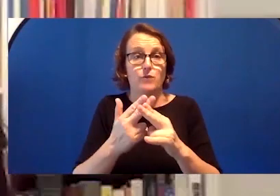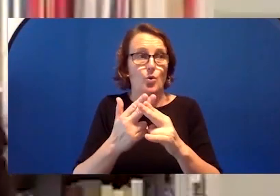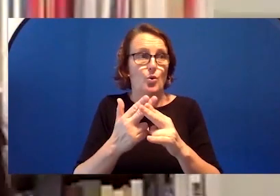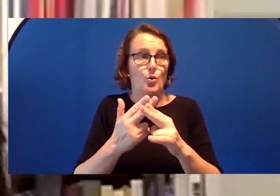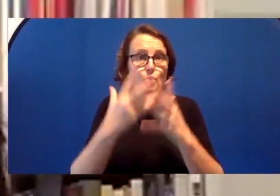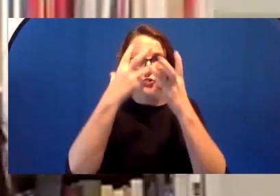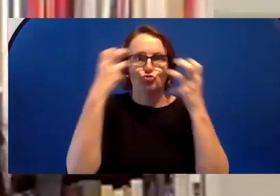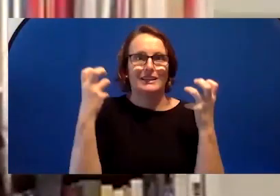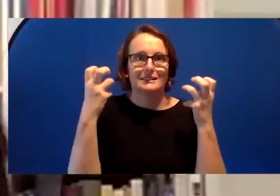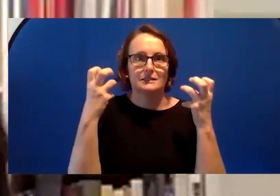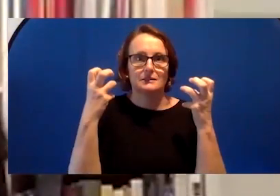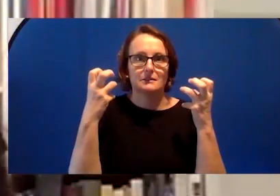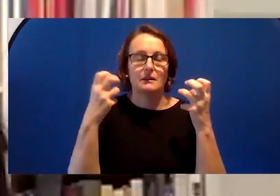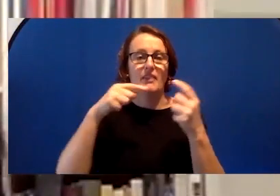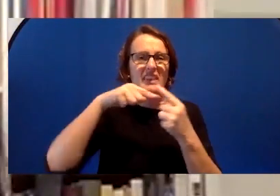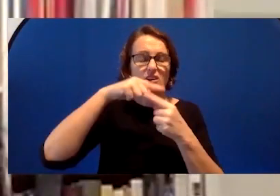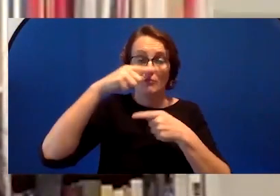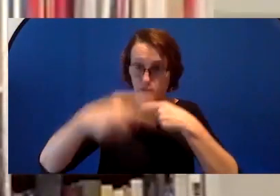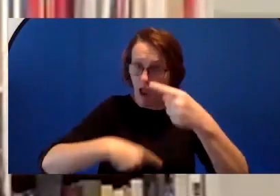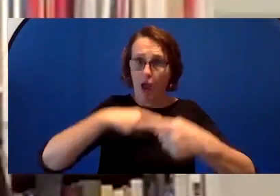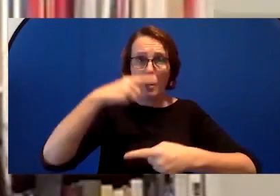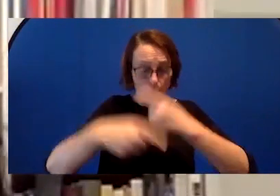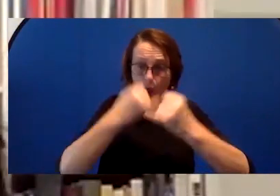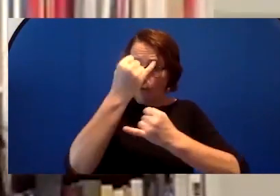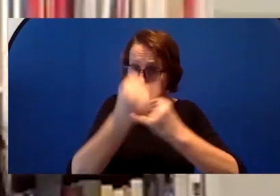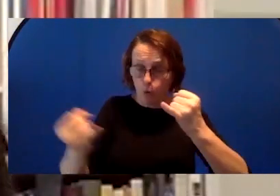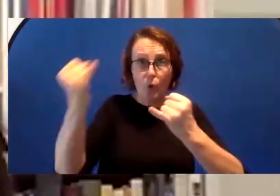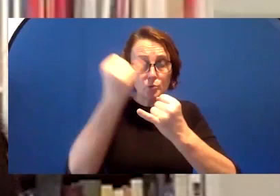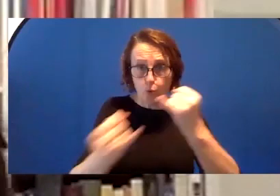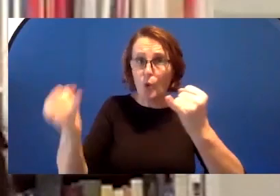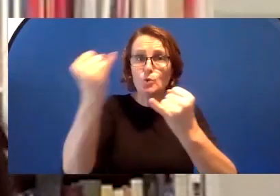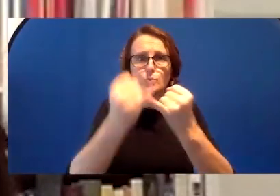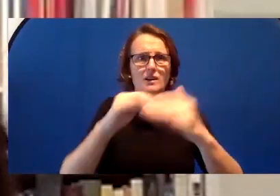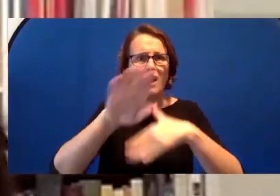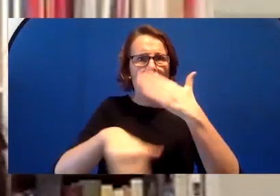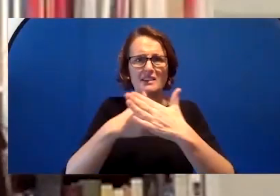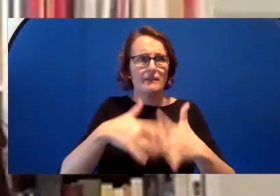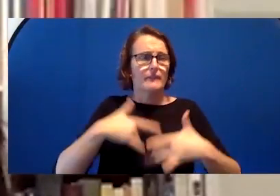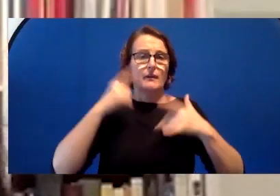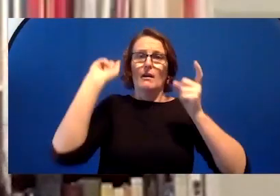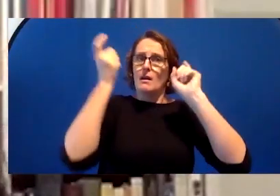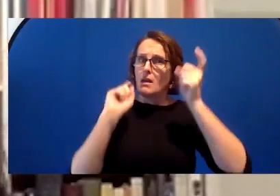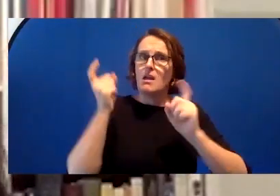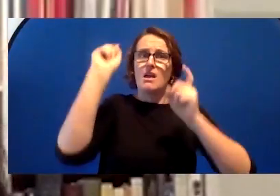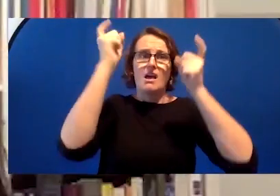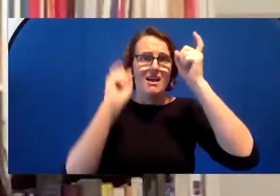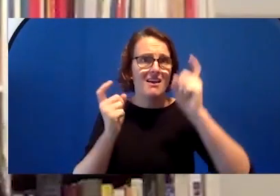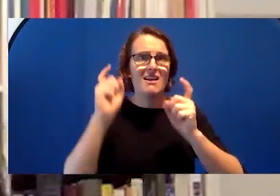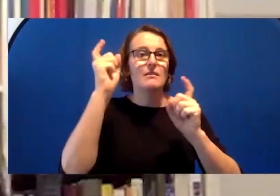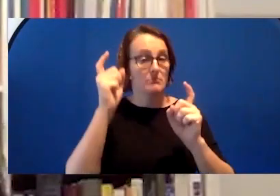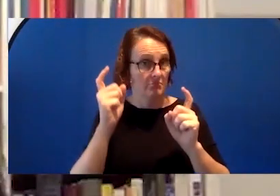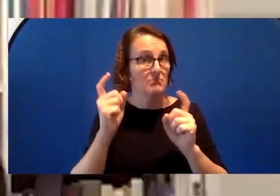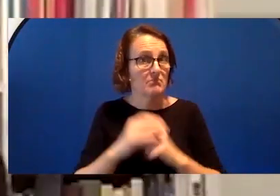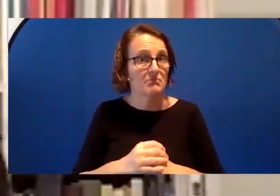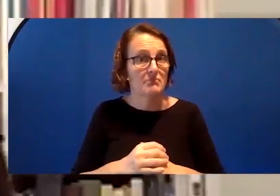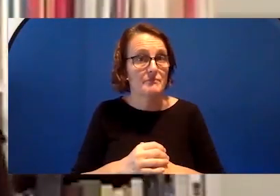of stress, and the whole cycle can ramp up until you or I are feeling pretty darn anxious. Attention training, the